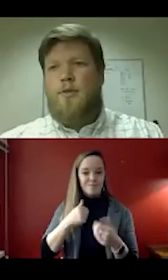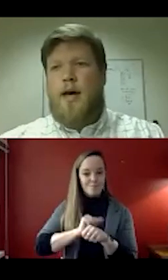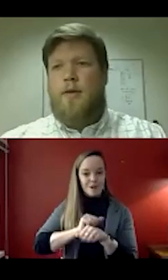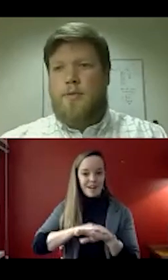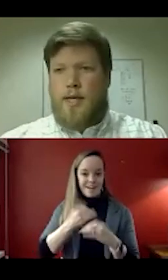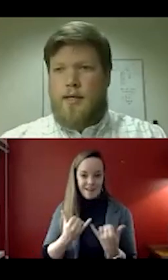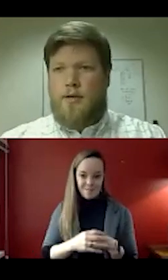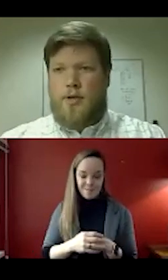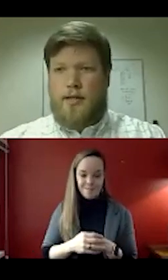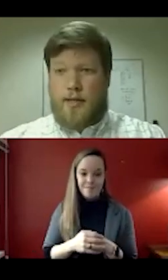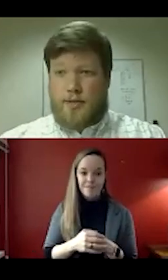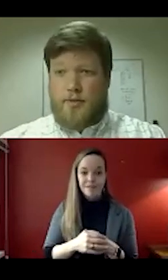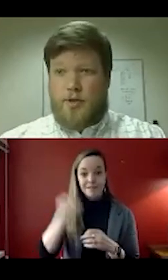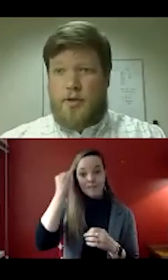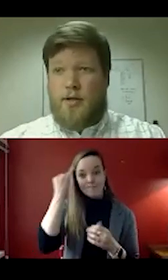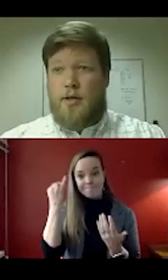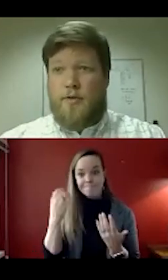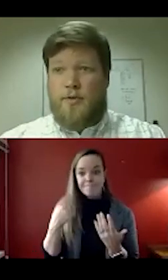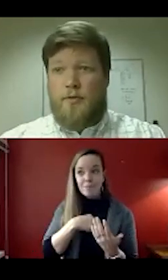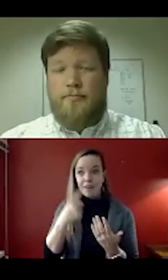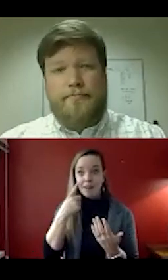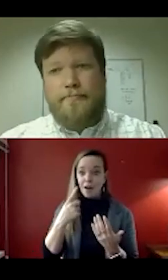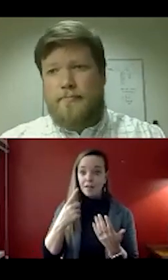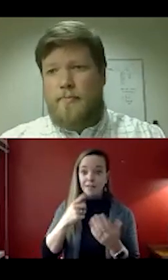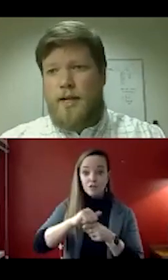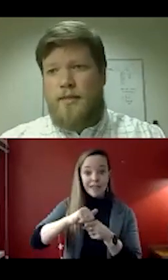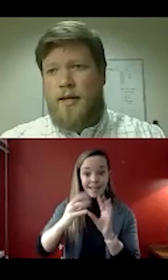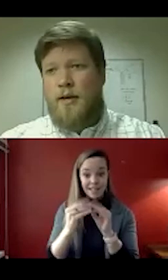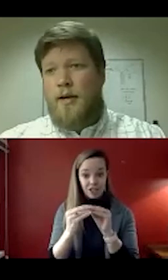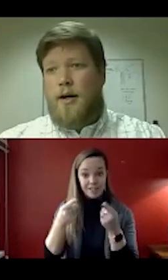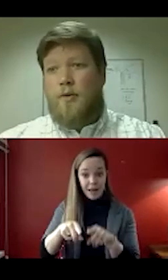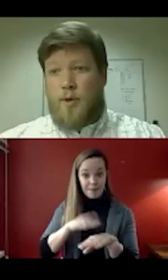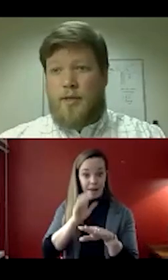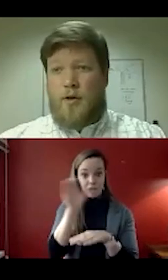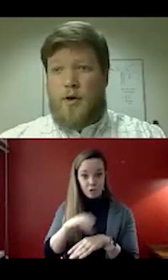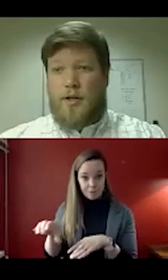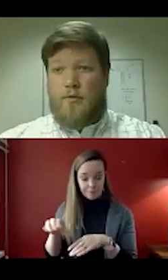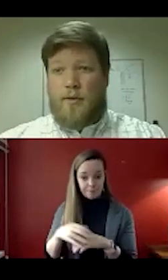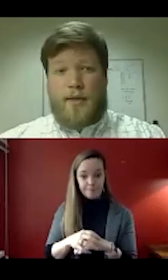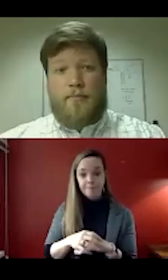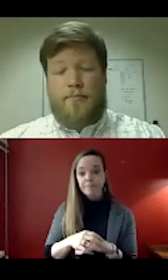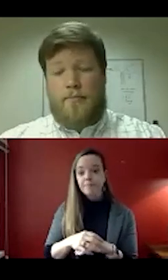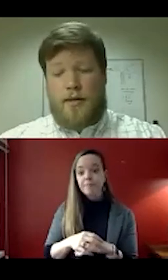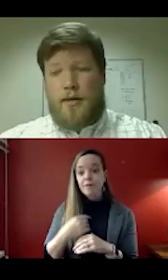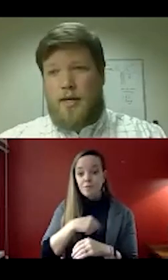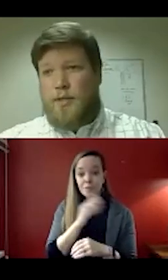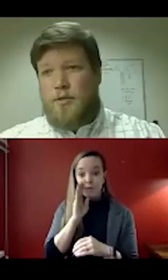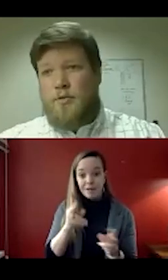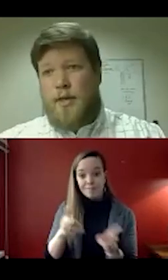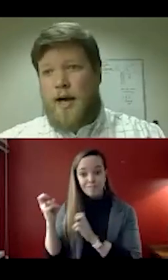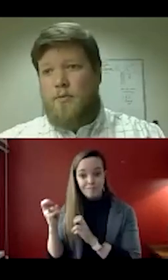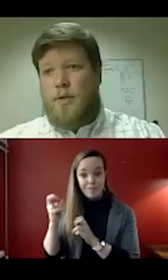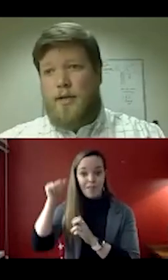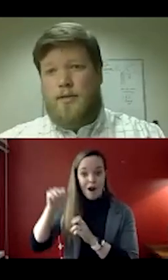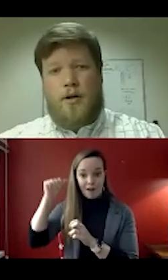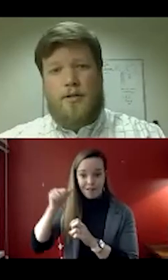do that was taking our training sessions, which are conducted over Zoom, and then ripping the audio from them. If we do